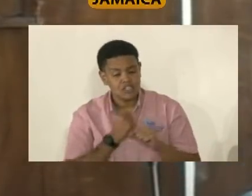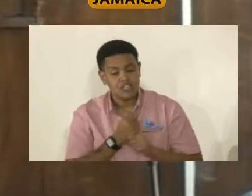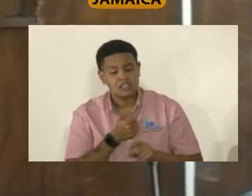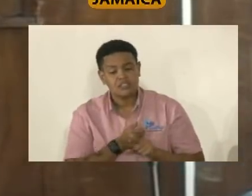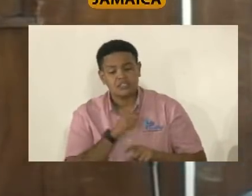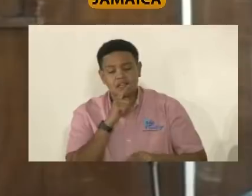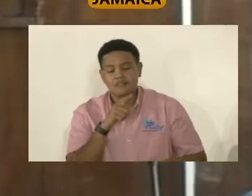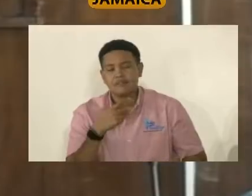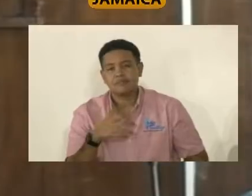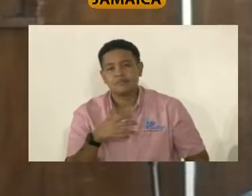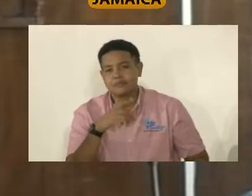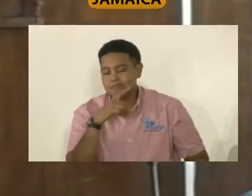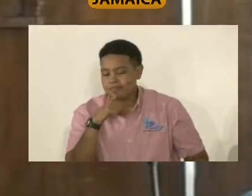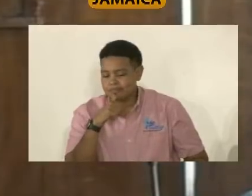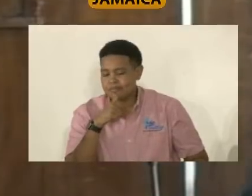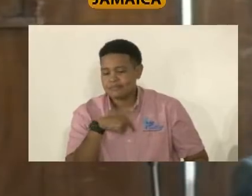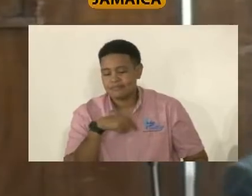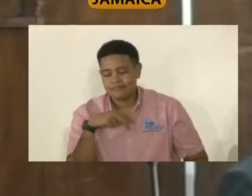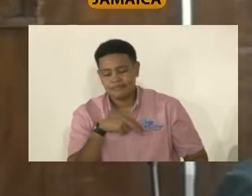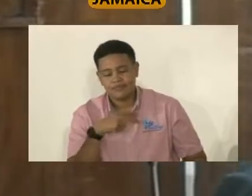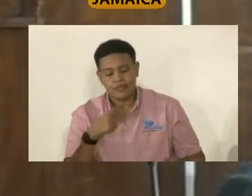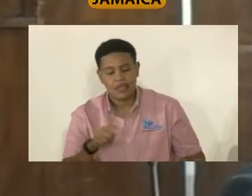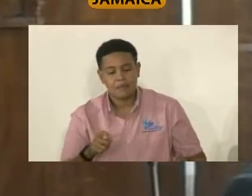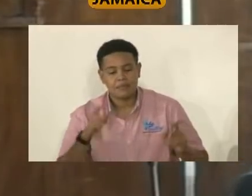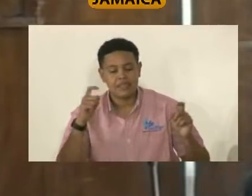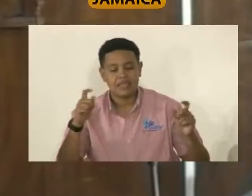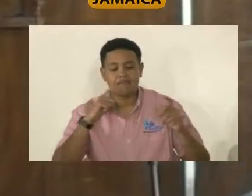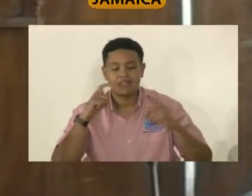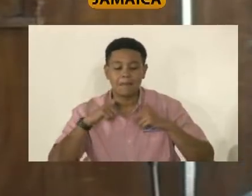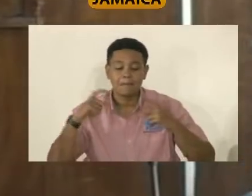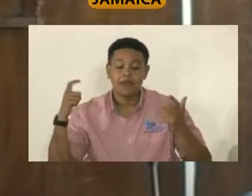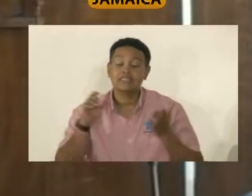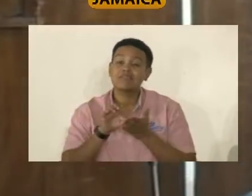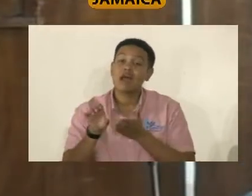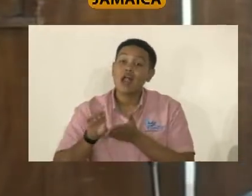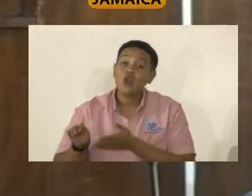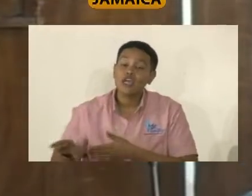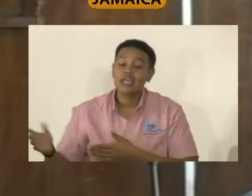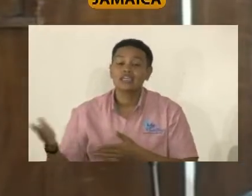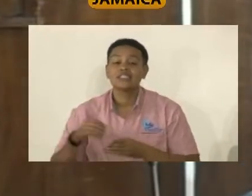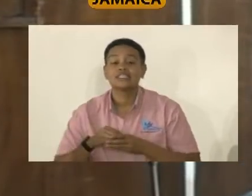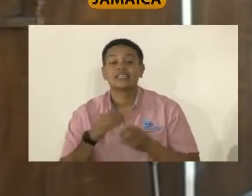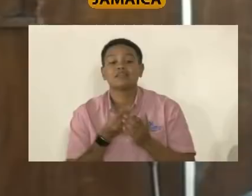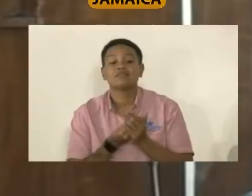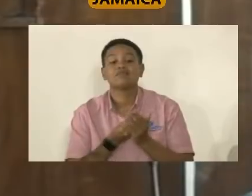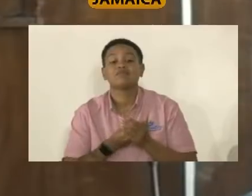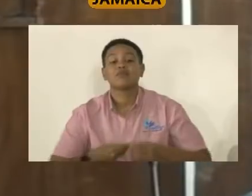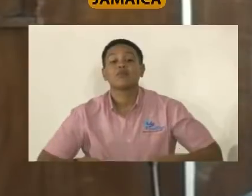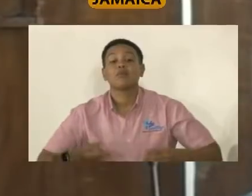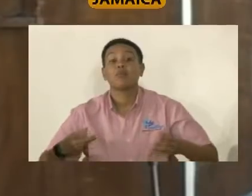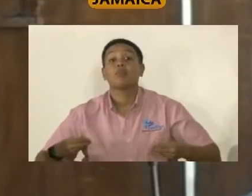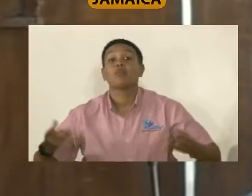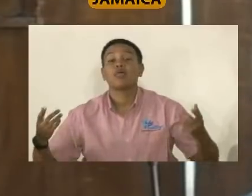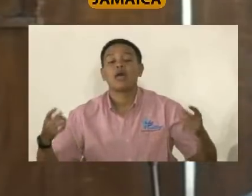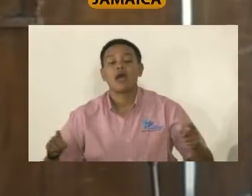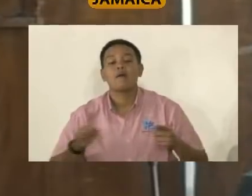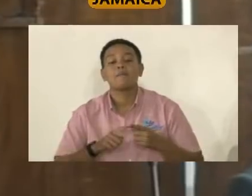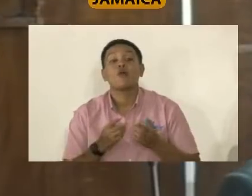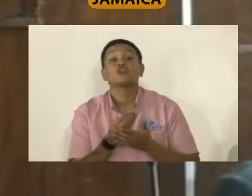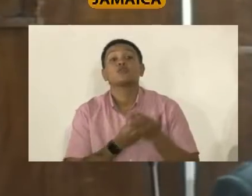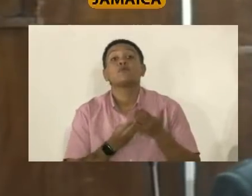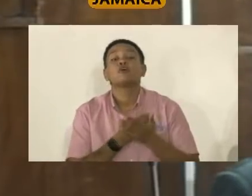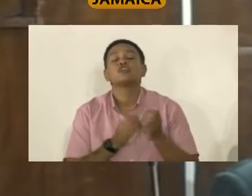been extremely disappointing, given the massive allocations in capital expenditure and budgets